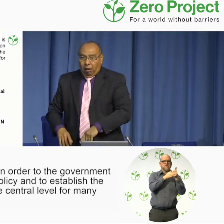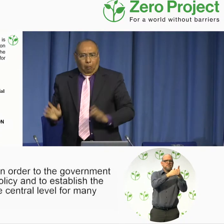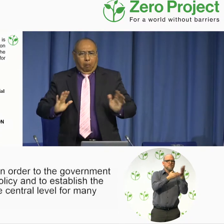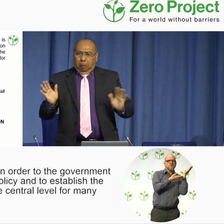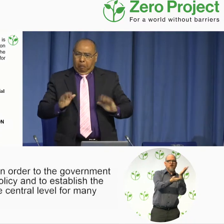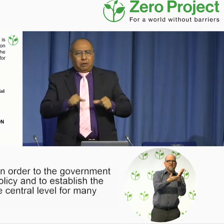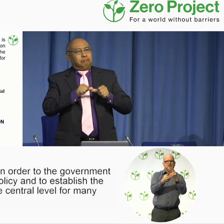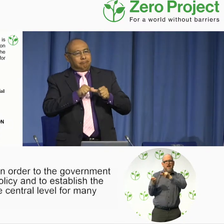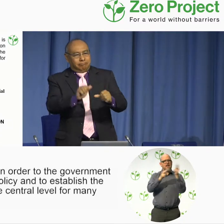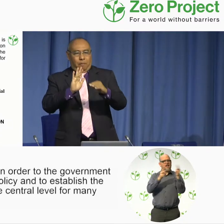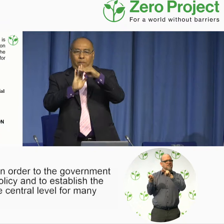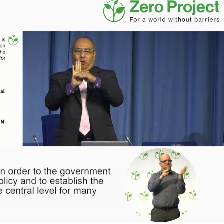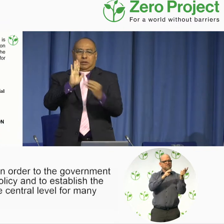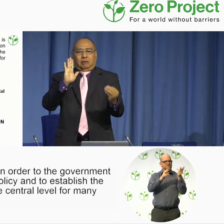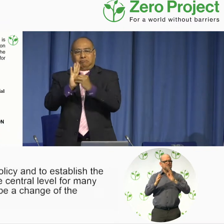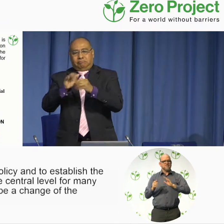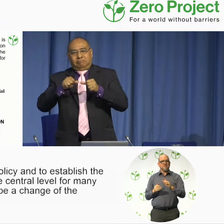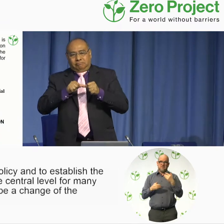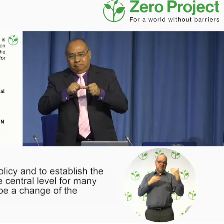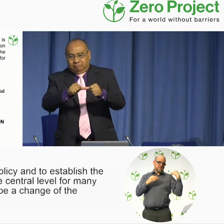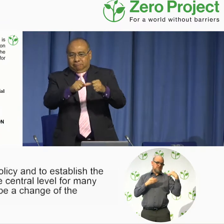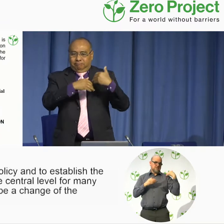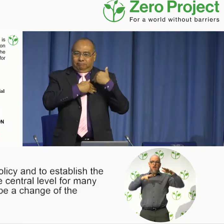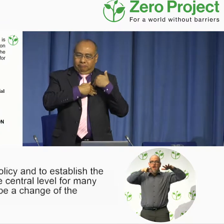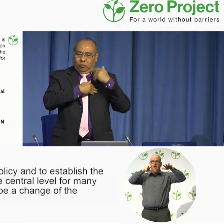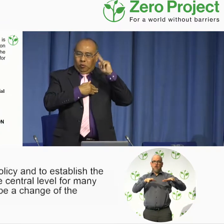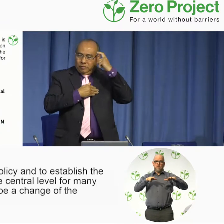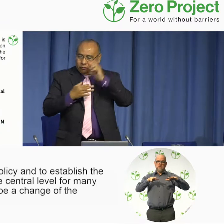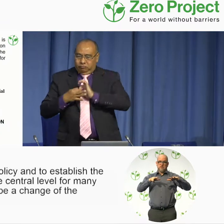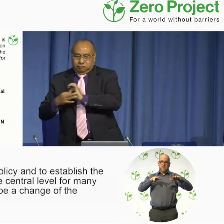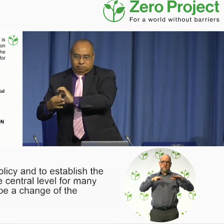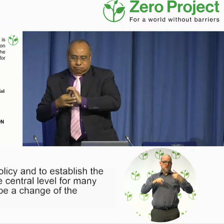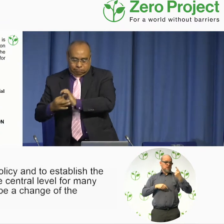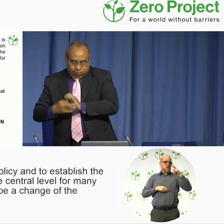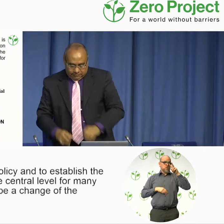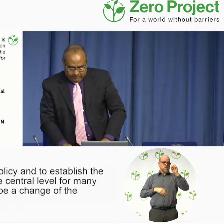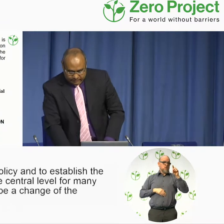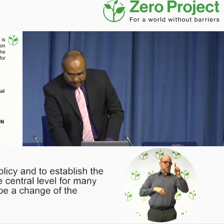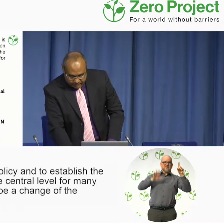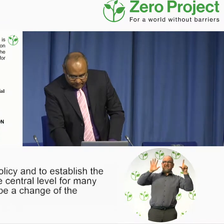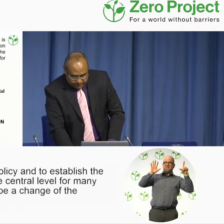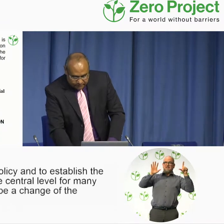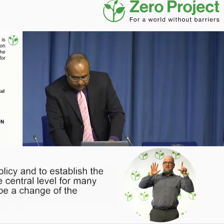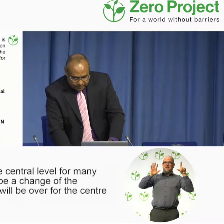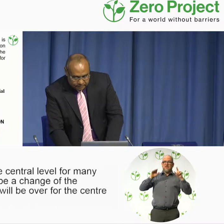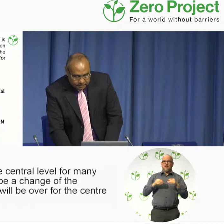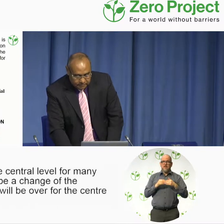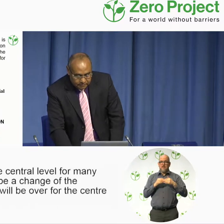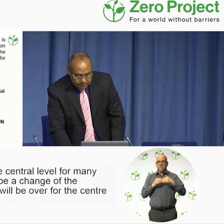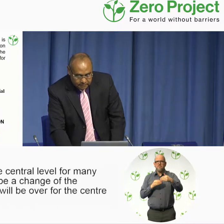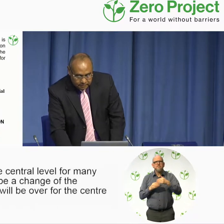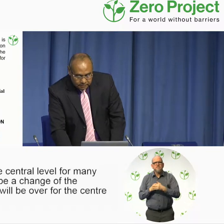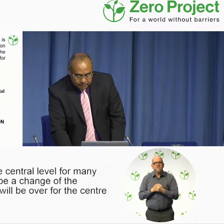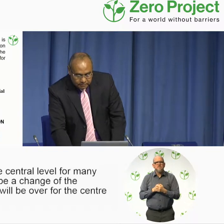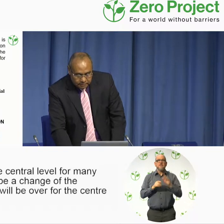By August of this year, there will be a change of the government, but it doesn't mean that it will be over for the